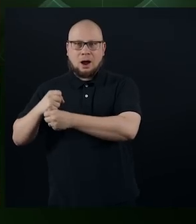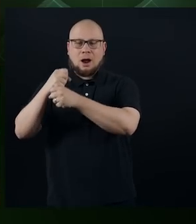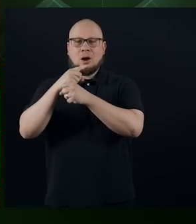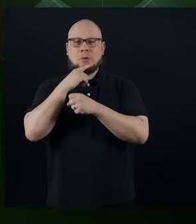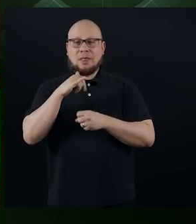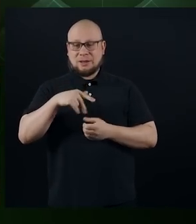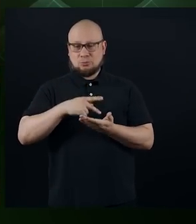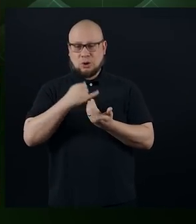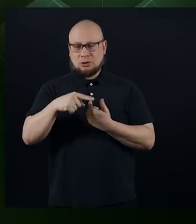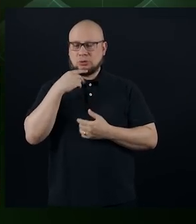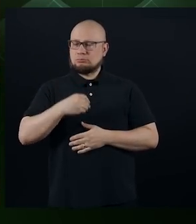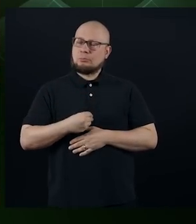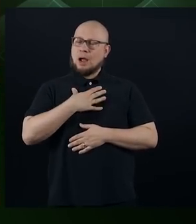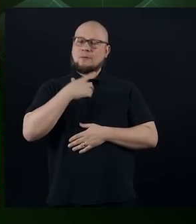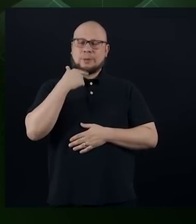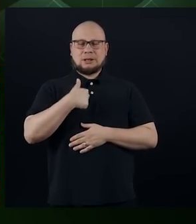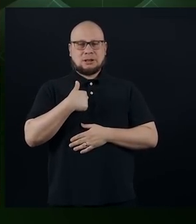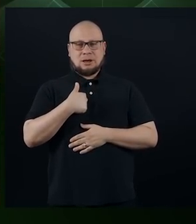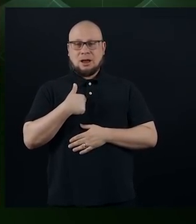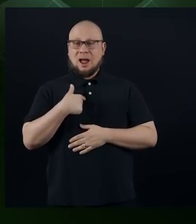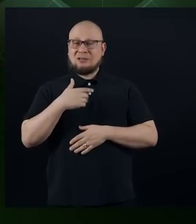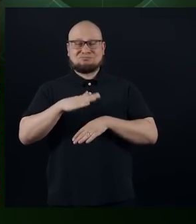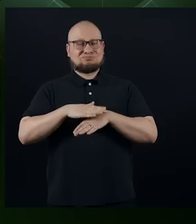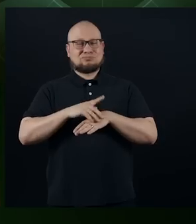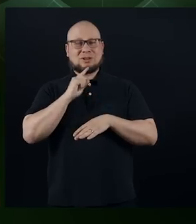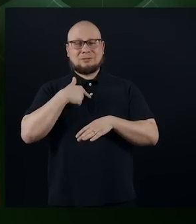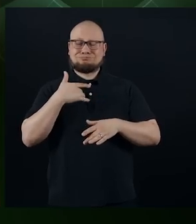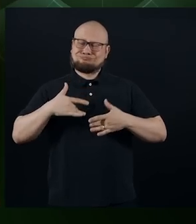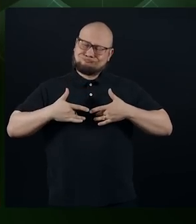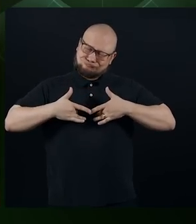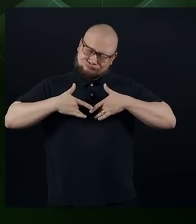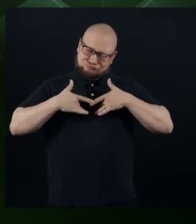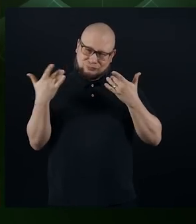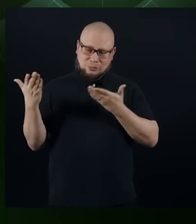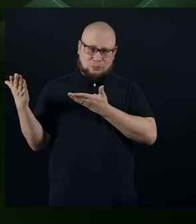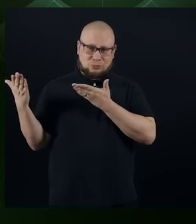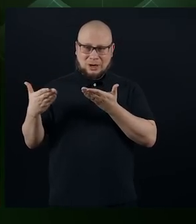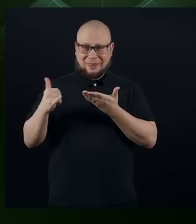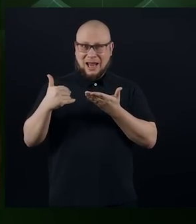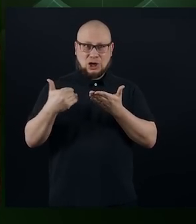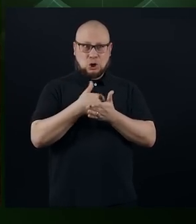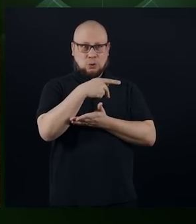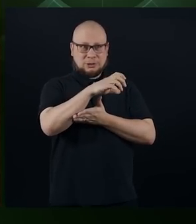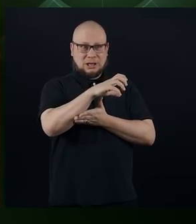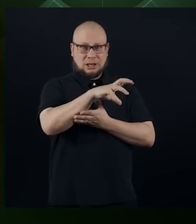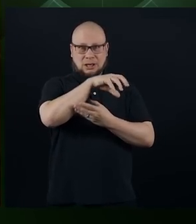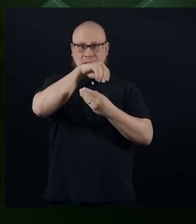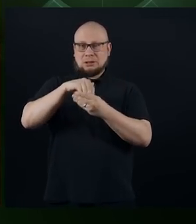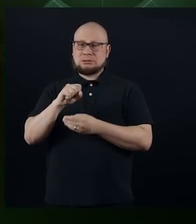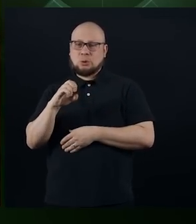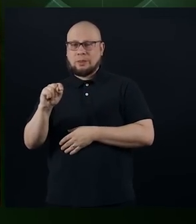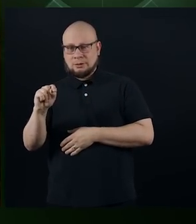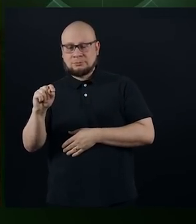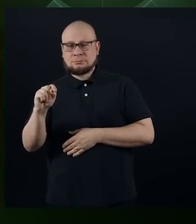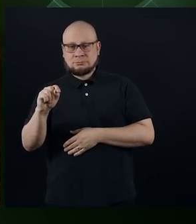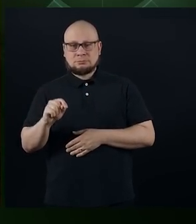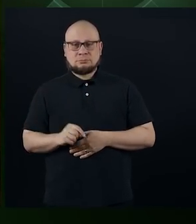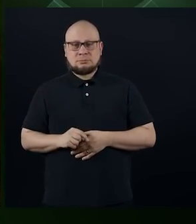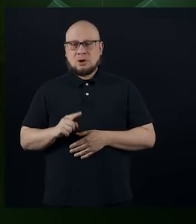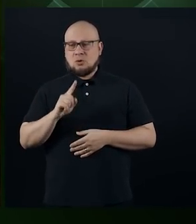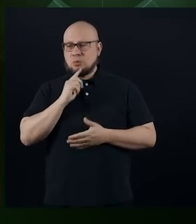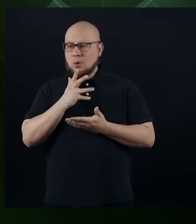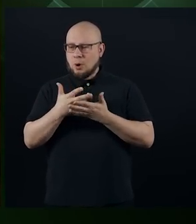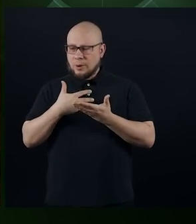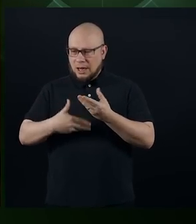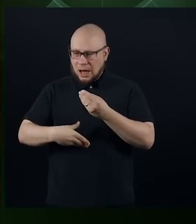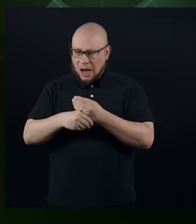inspiring project to work on. I can't tell you how excited I and the team are to bring this to Sea of Thieves. And you know, just the scope of content and the way